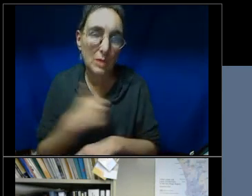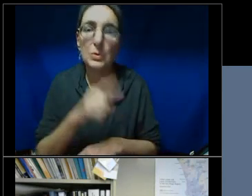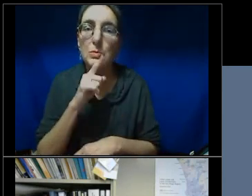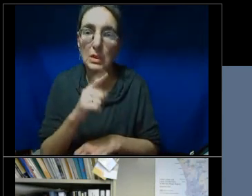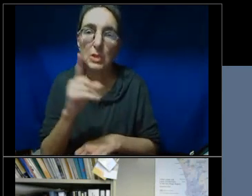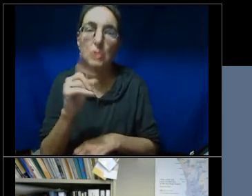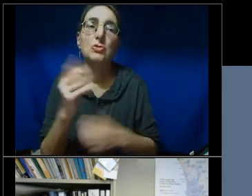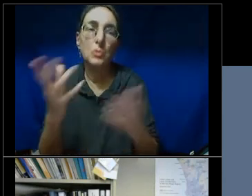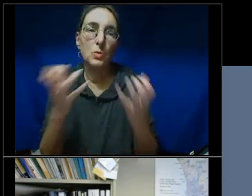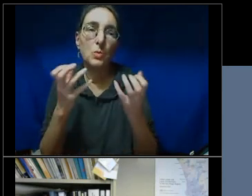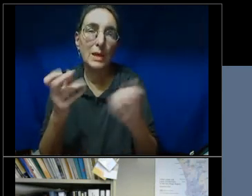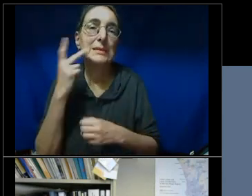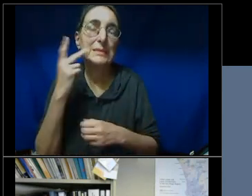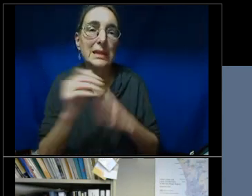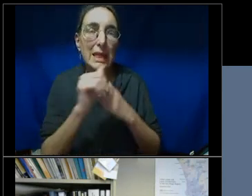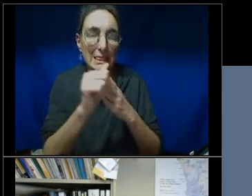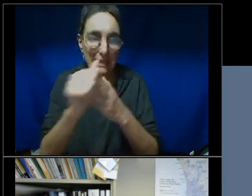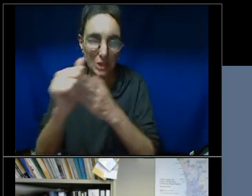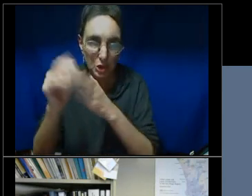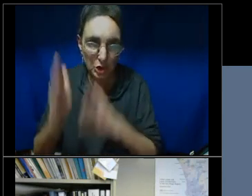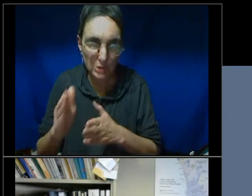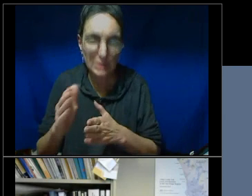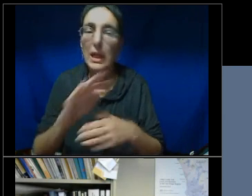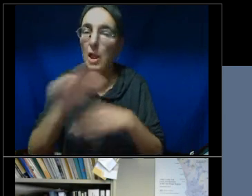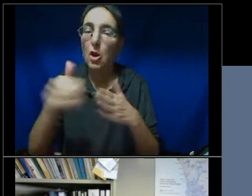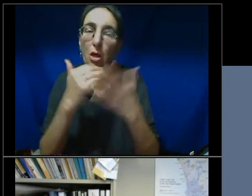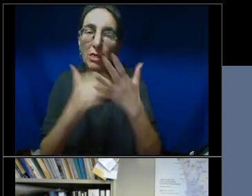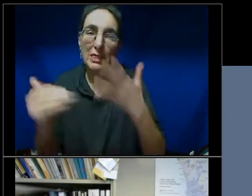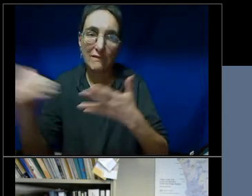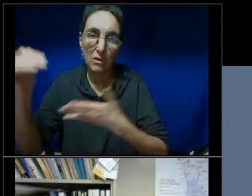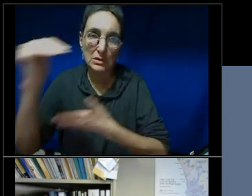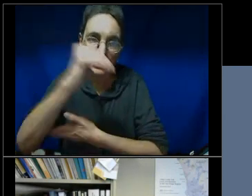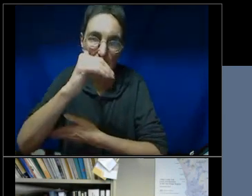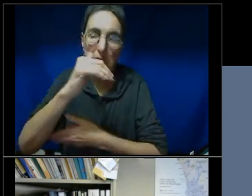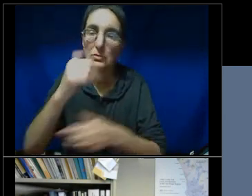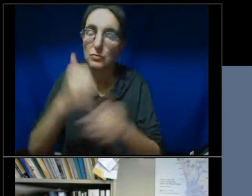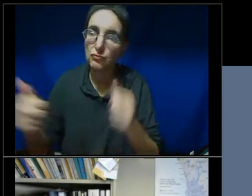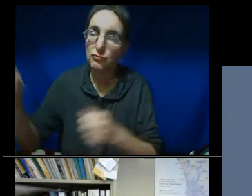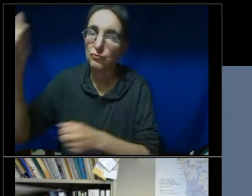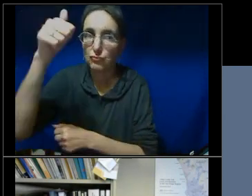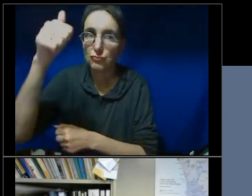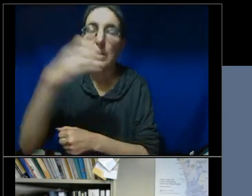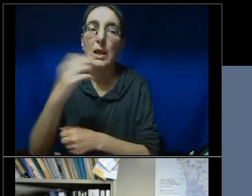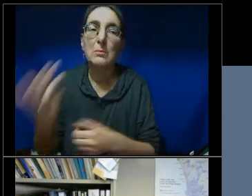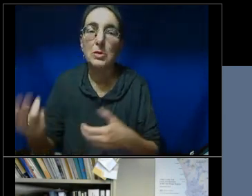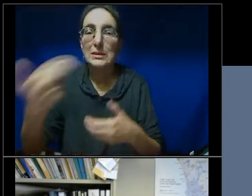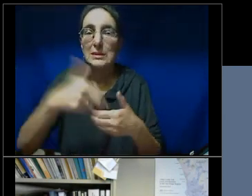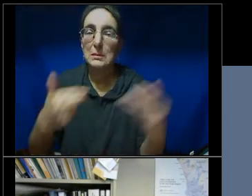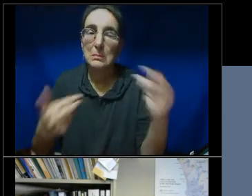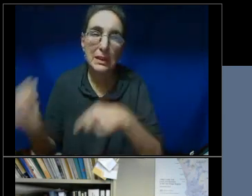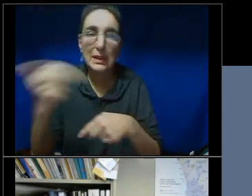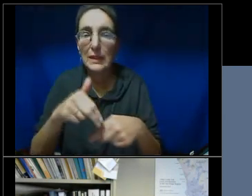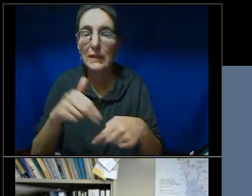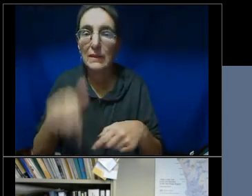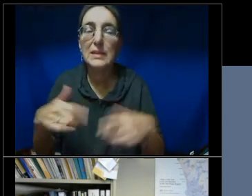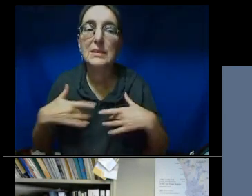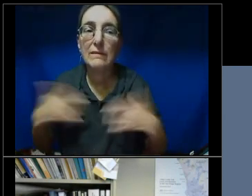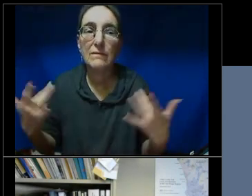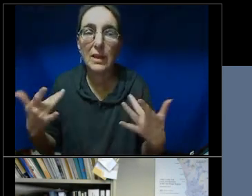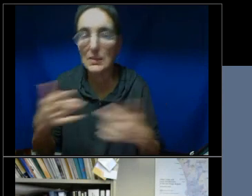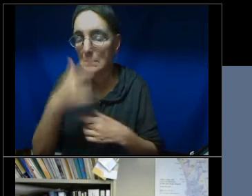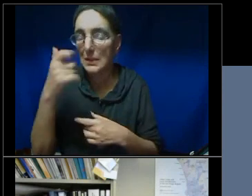see leadership at all levels, and that participating in these events, because as was talked